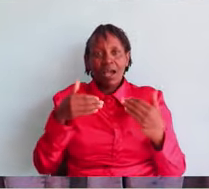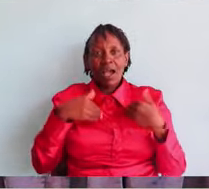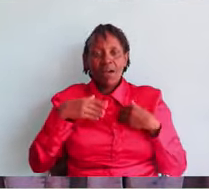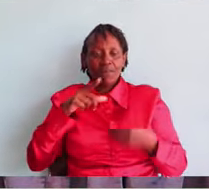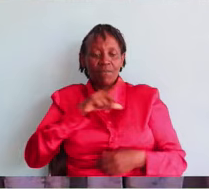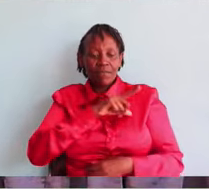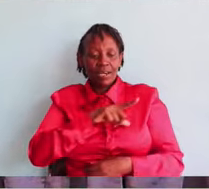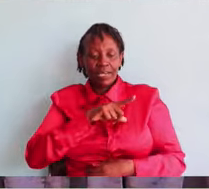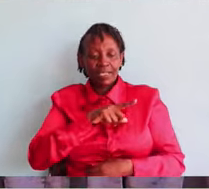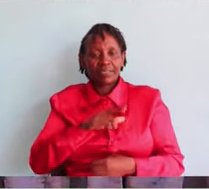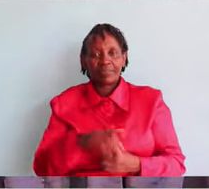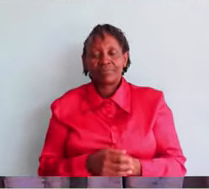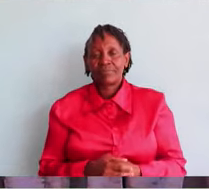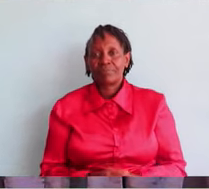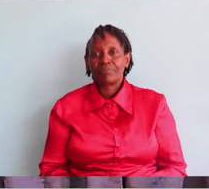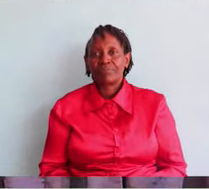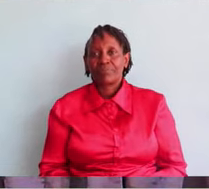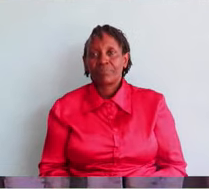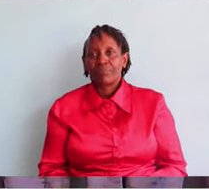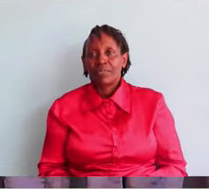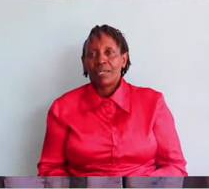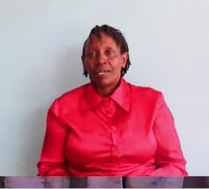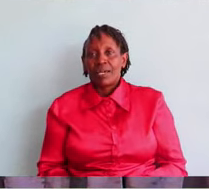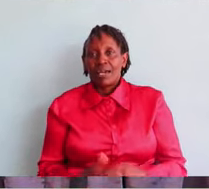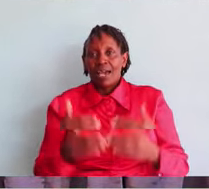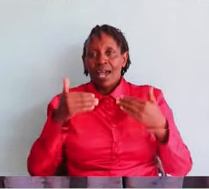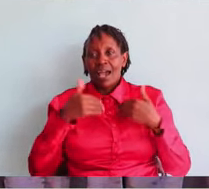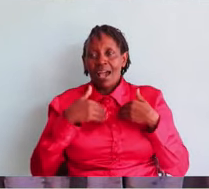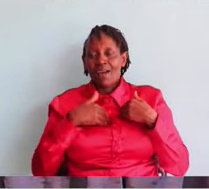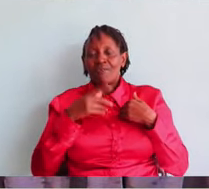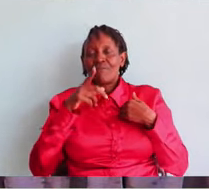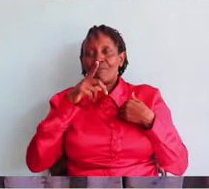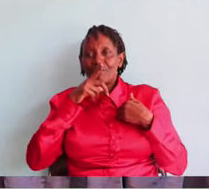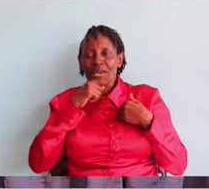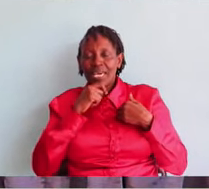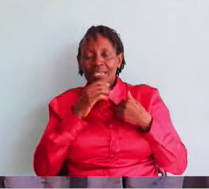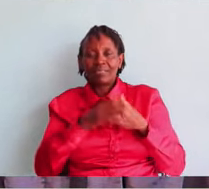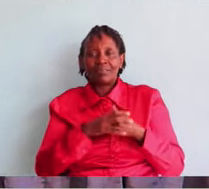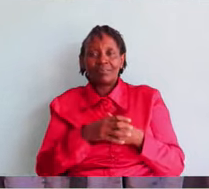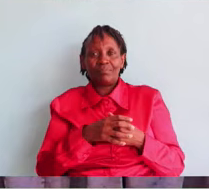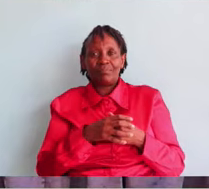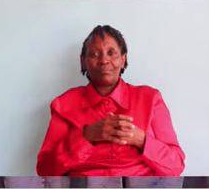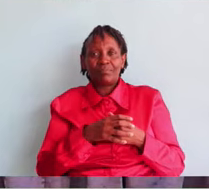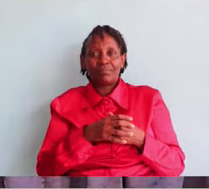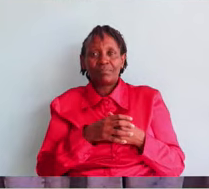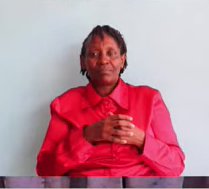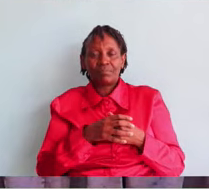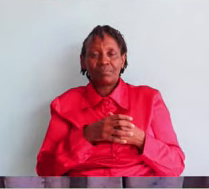families. In the men's, we have the Shujaa groups for men of similar age groups.